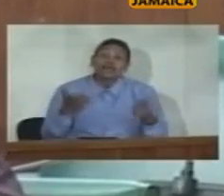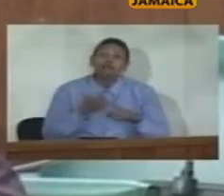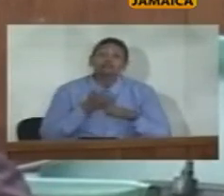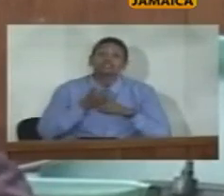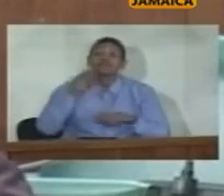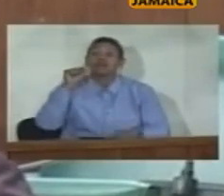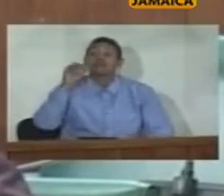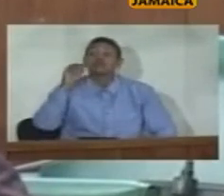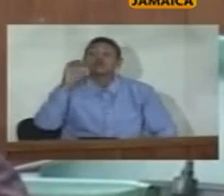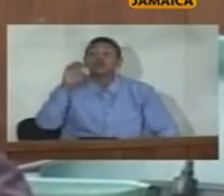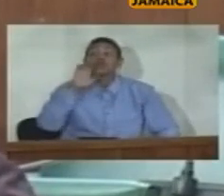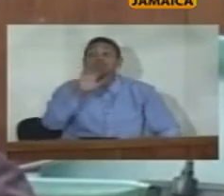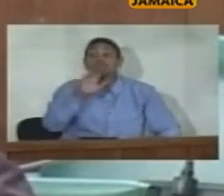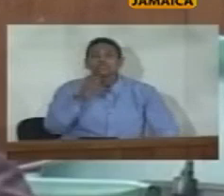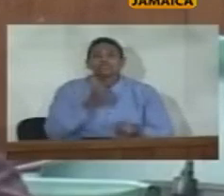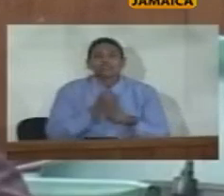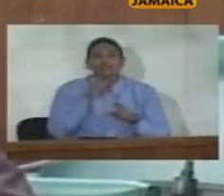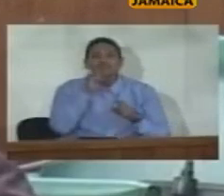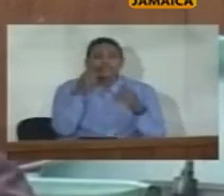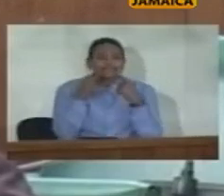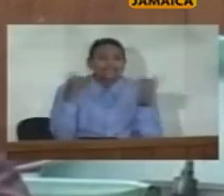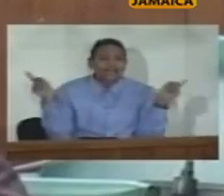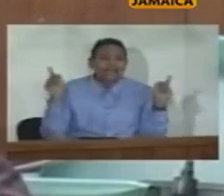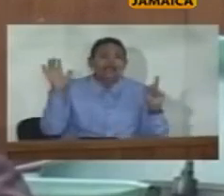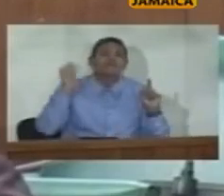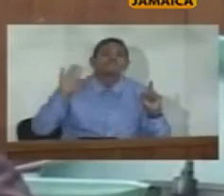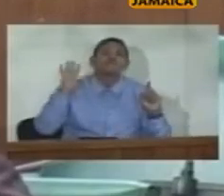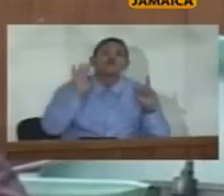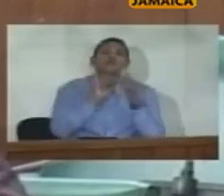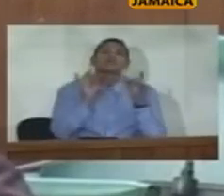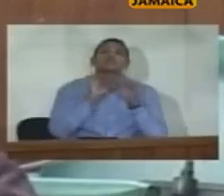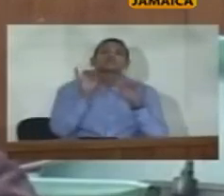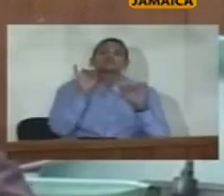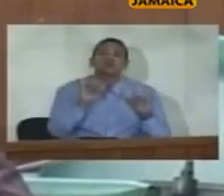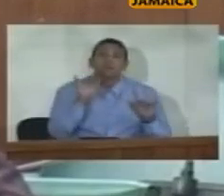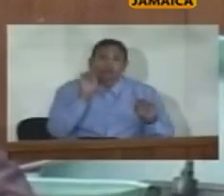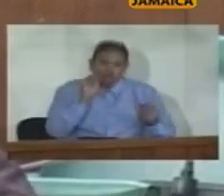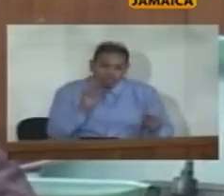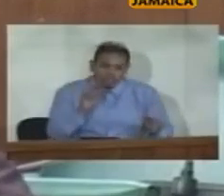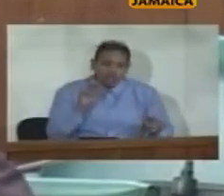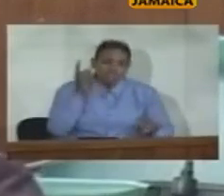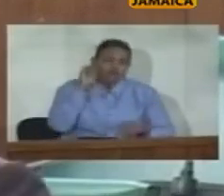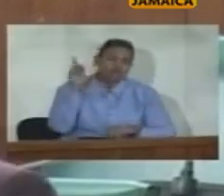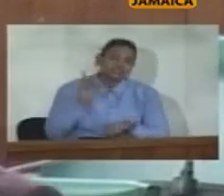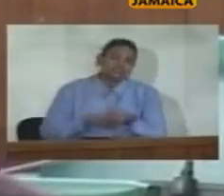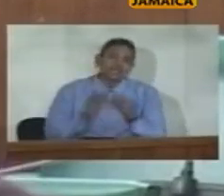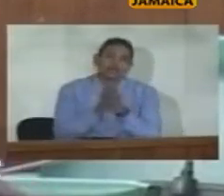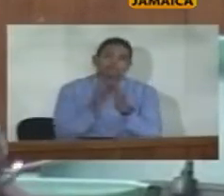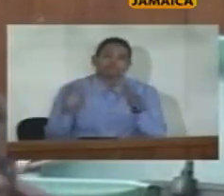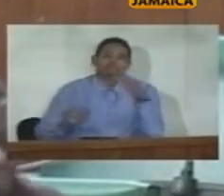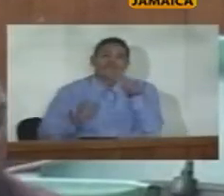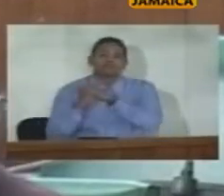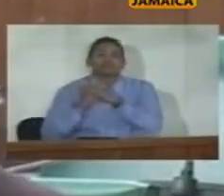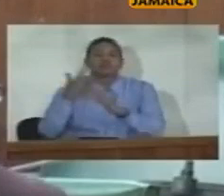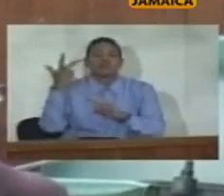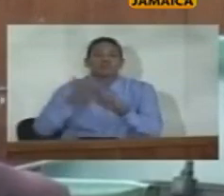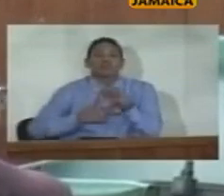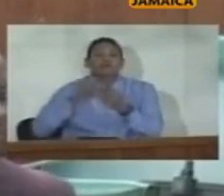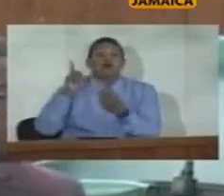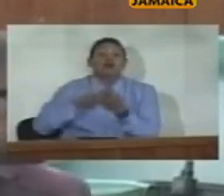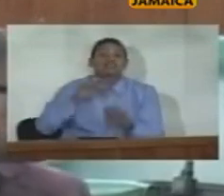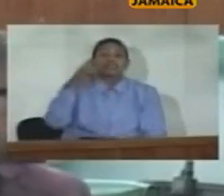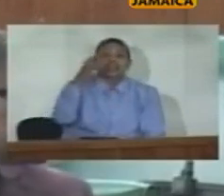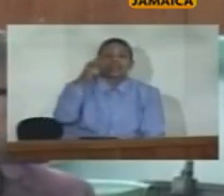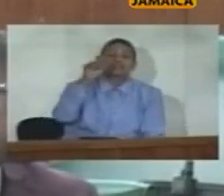of public emergency declared, as aforementioned, remain and continue in force for a period of 3 months until the 18th day of